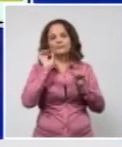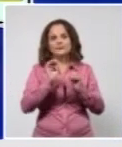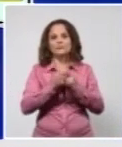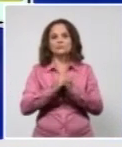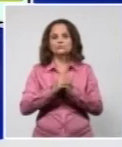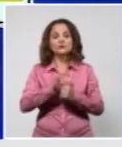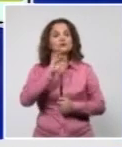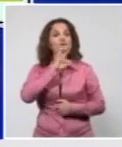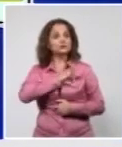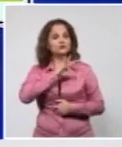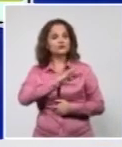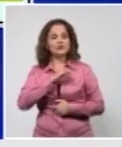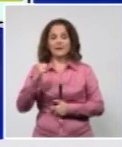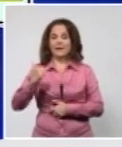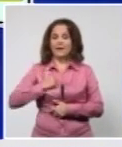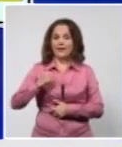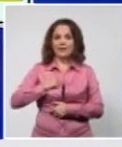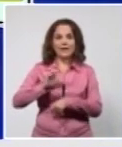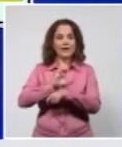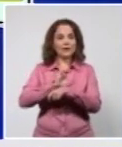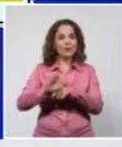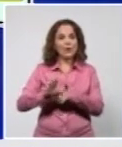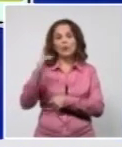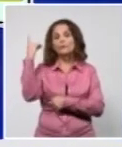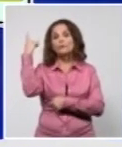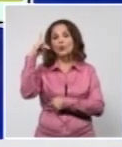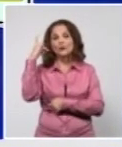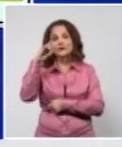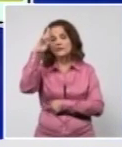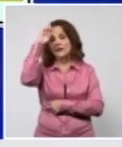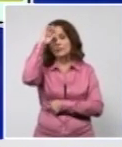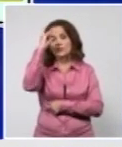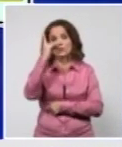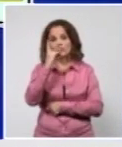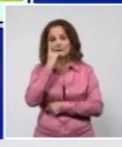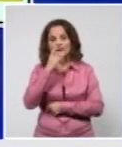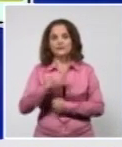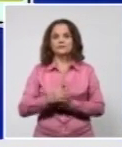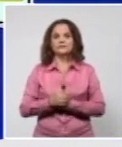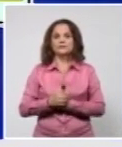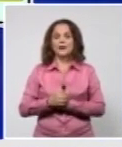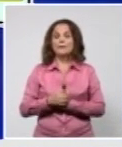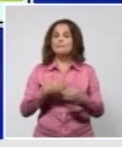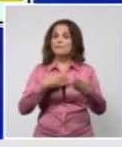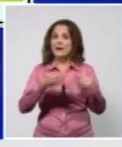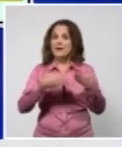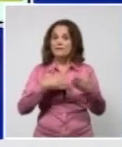Guatemala, Honduras, and Cuba occupies the 21st position, with